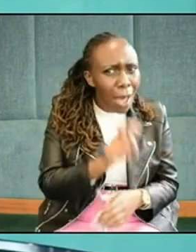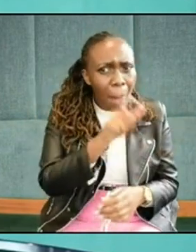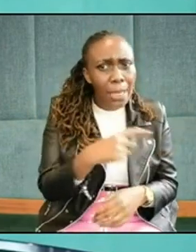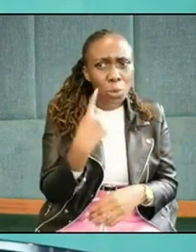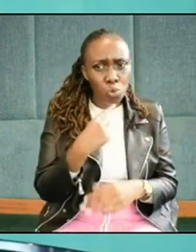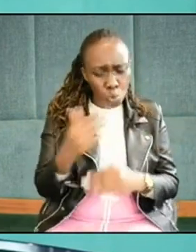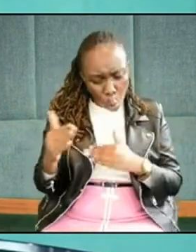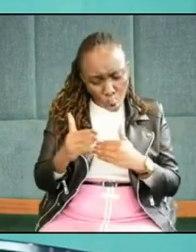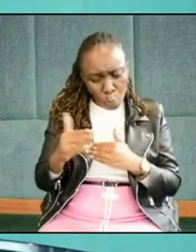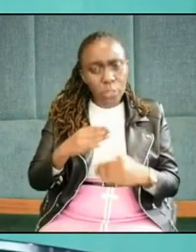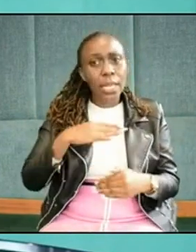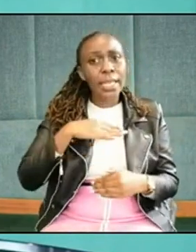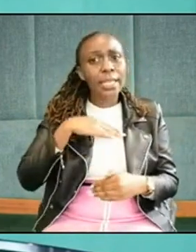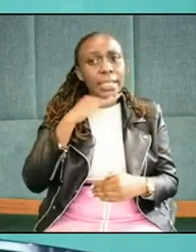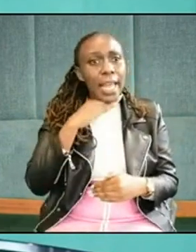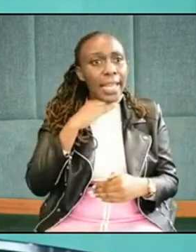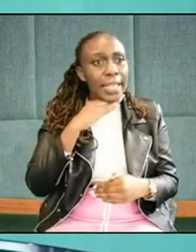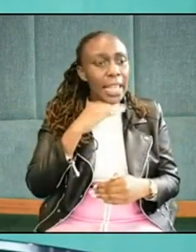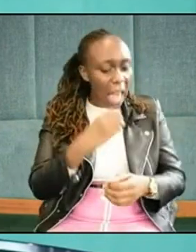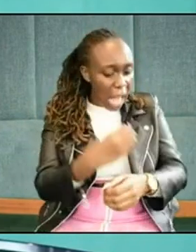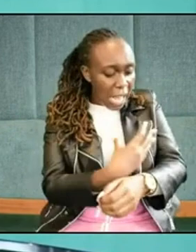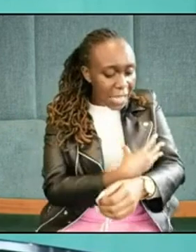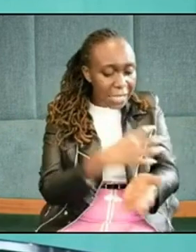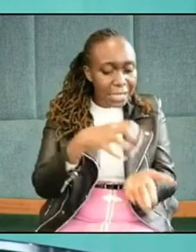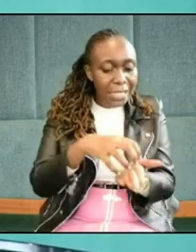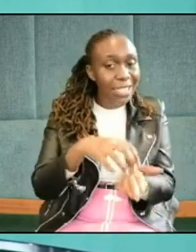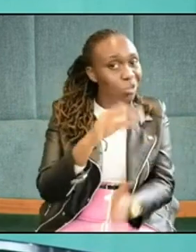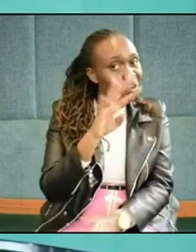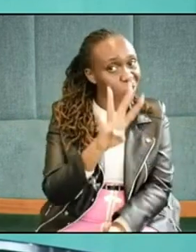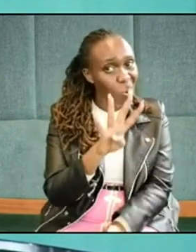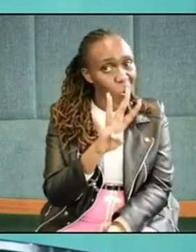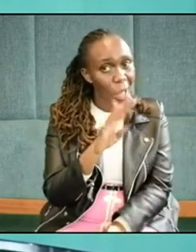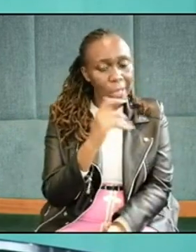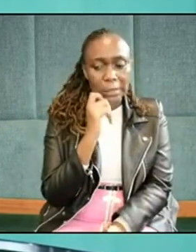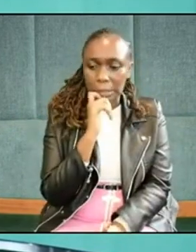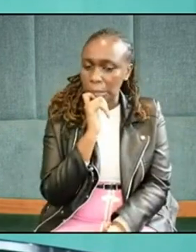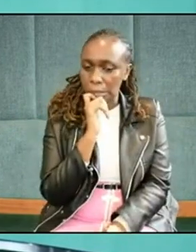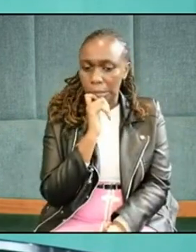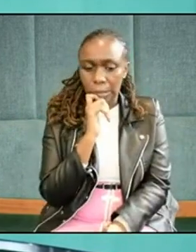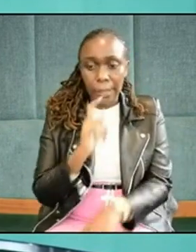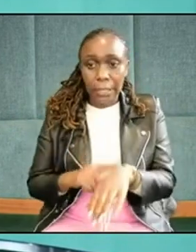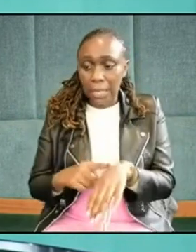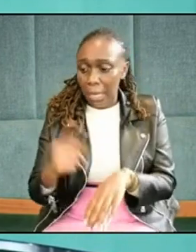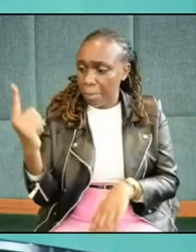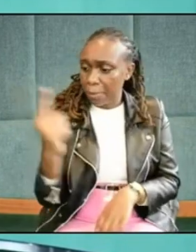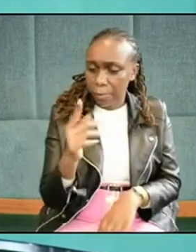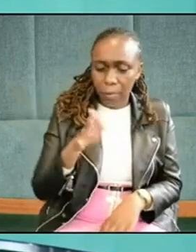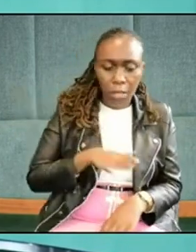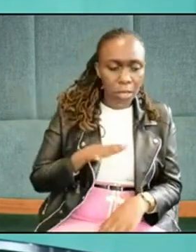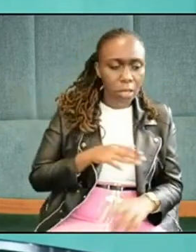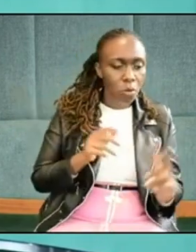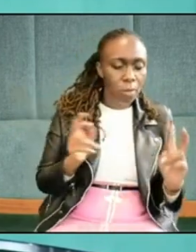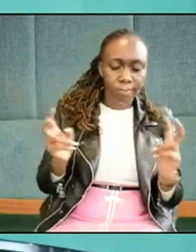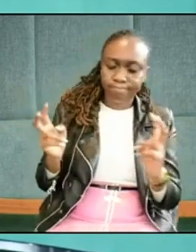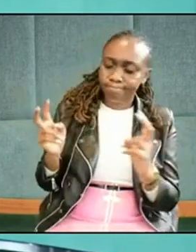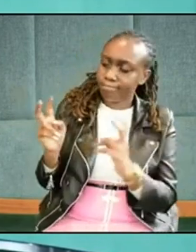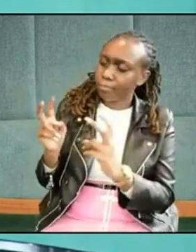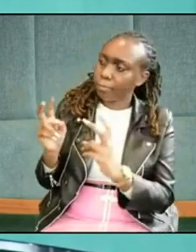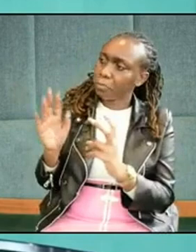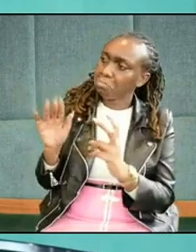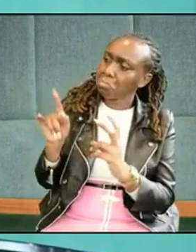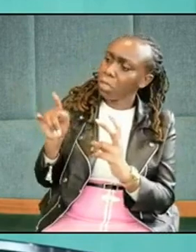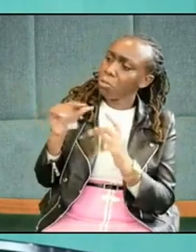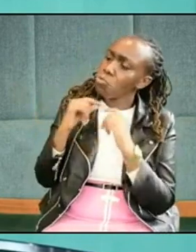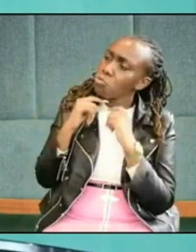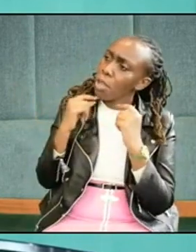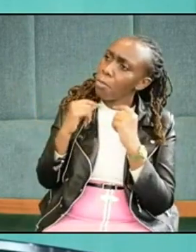about to die, cancer fourth stage, finish. And when I got there, the lady turned around and said to me, "Oh, are you the pastor?" I